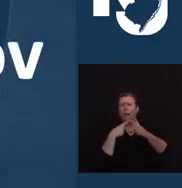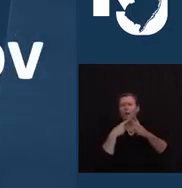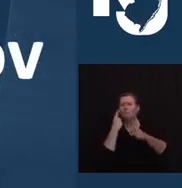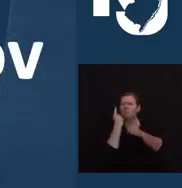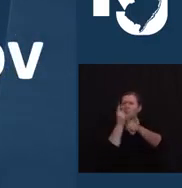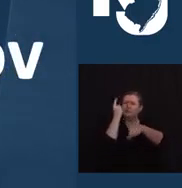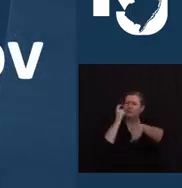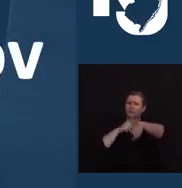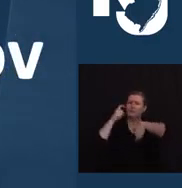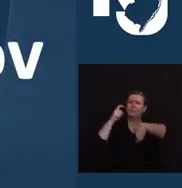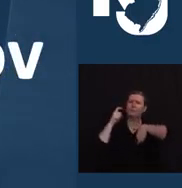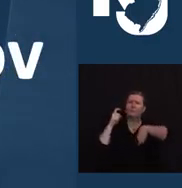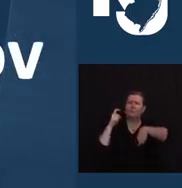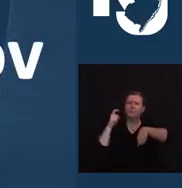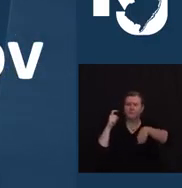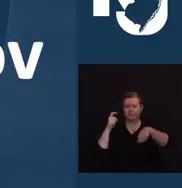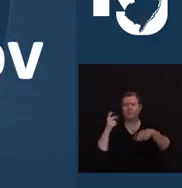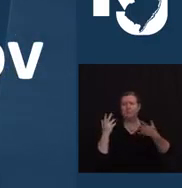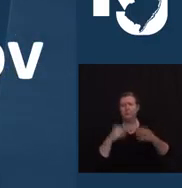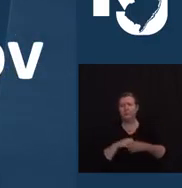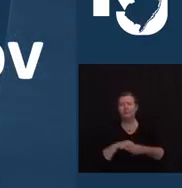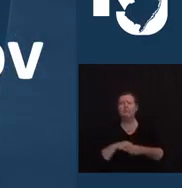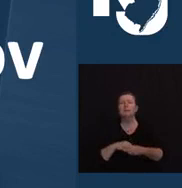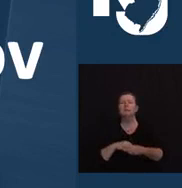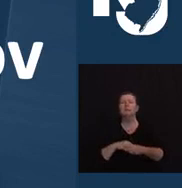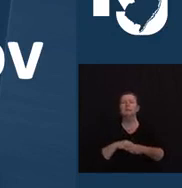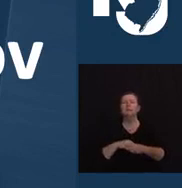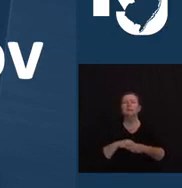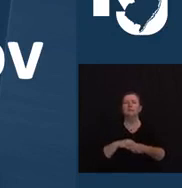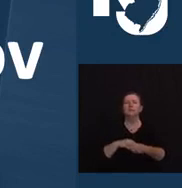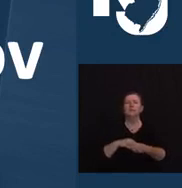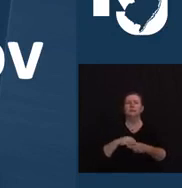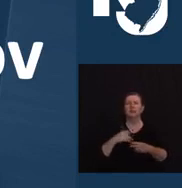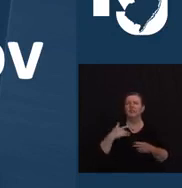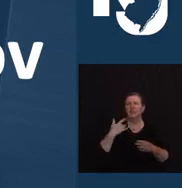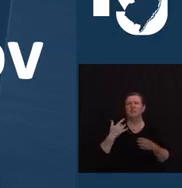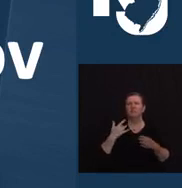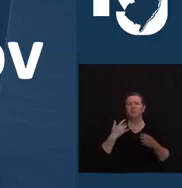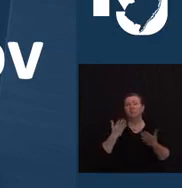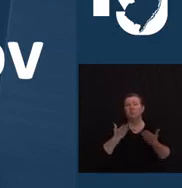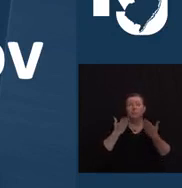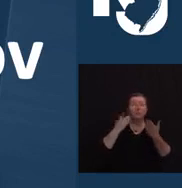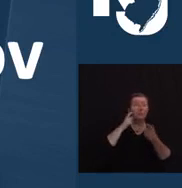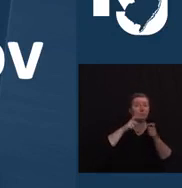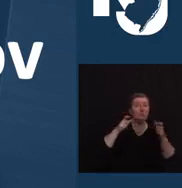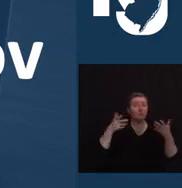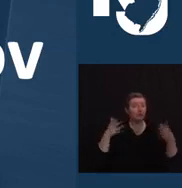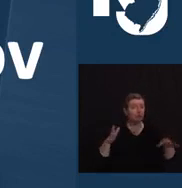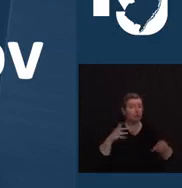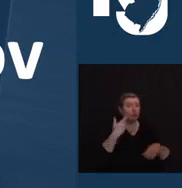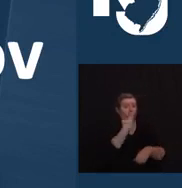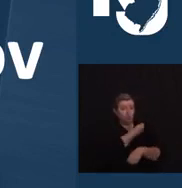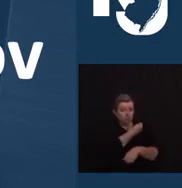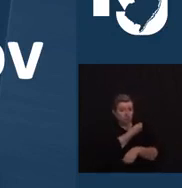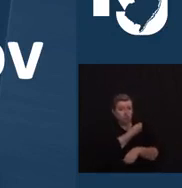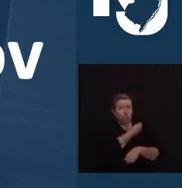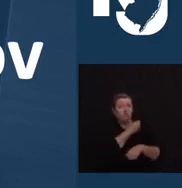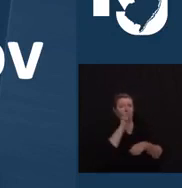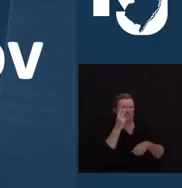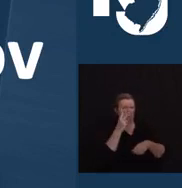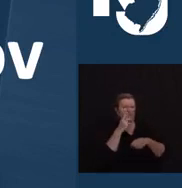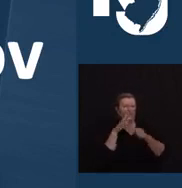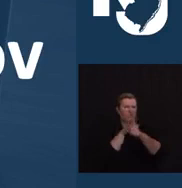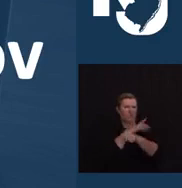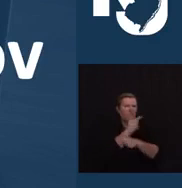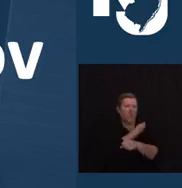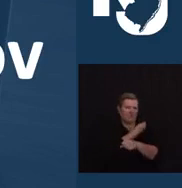will be recommended for individuals either 6 or 8 months following the completion of their initial series of a Pfizer